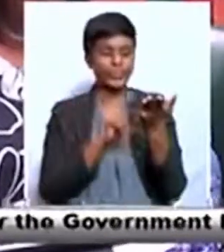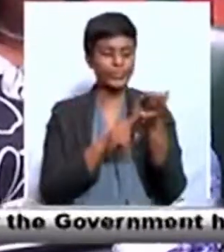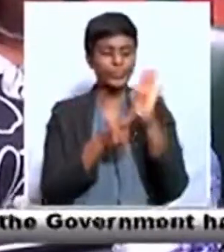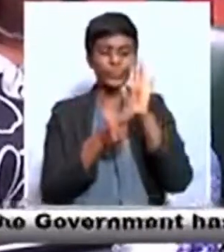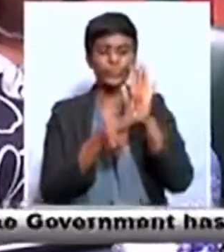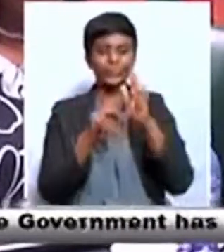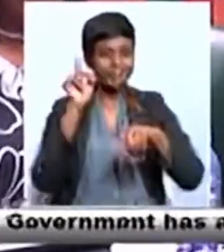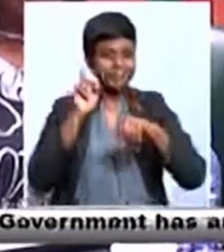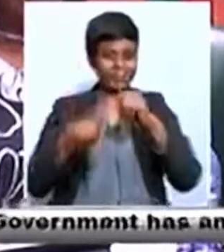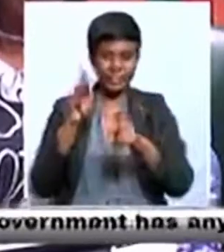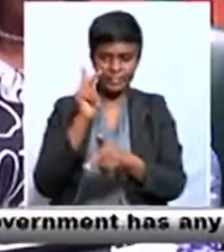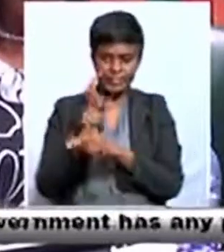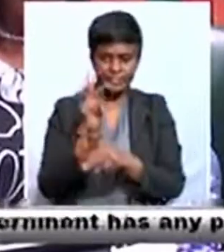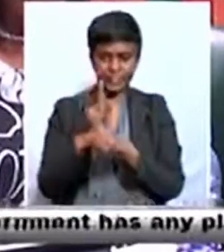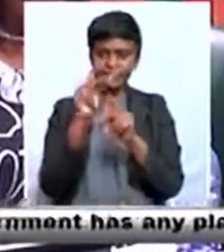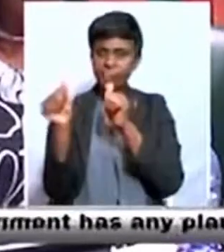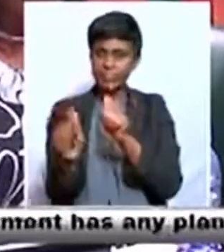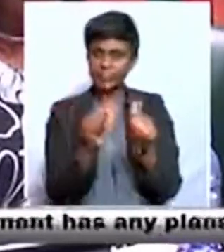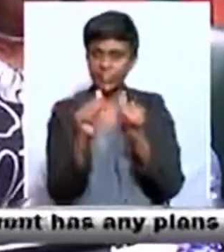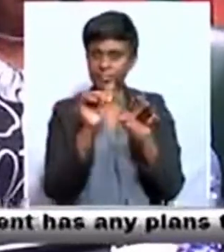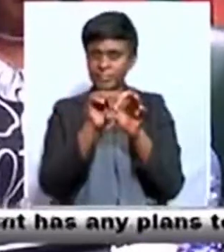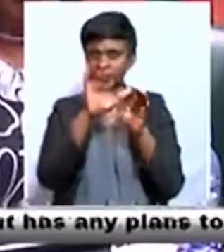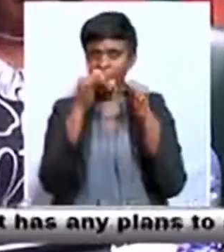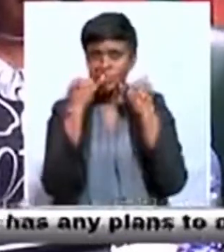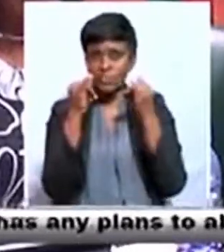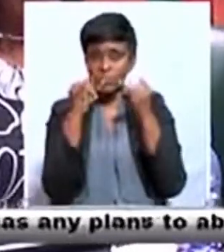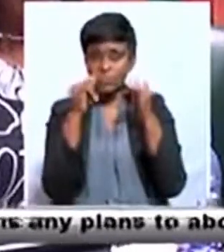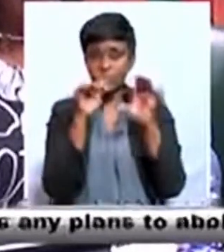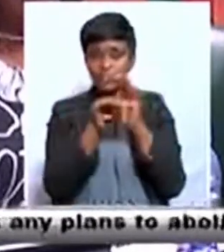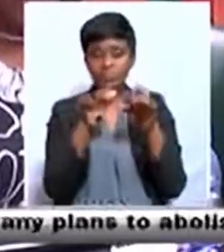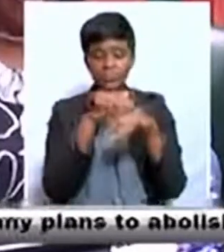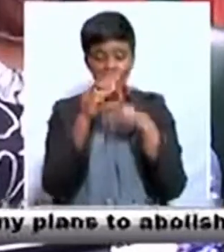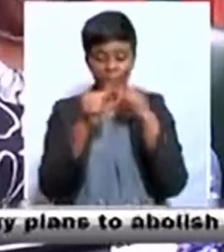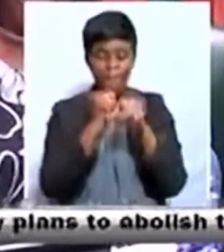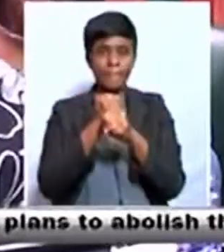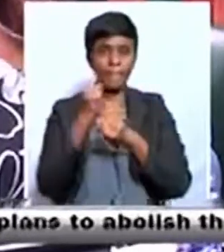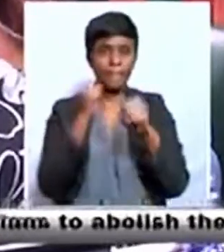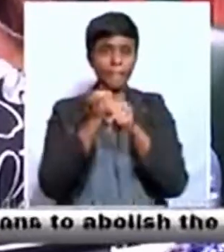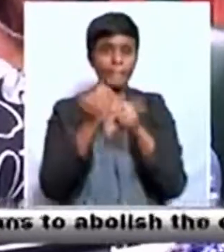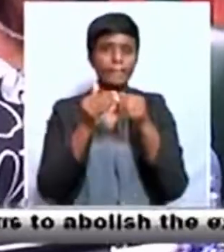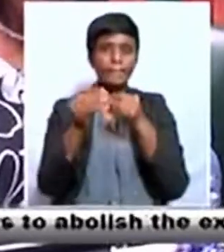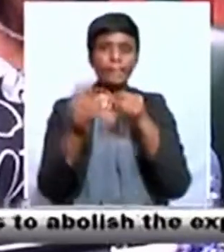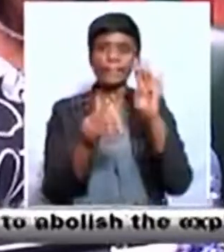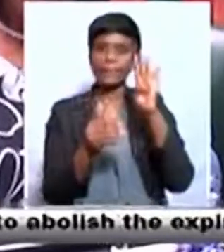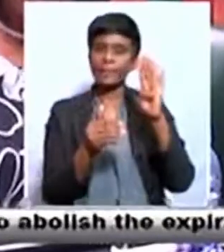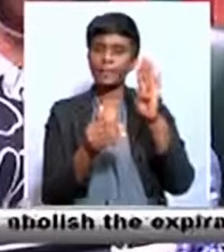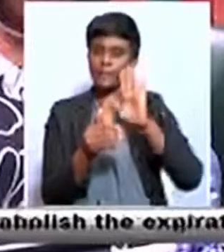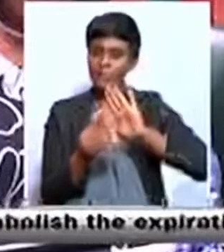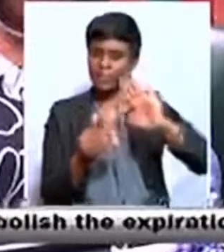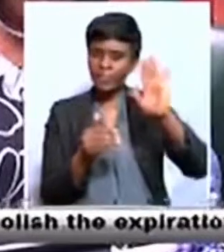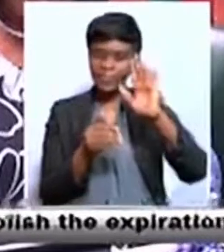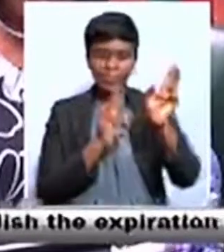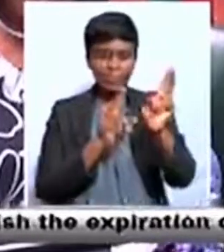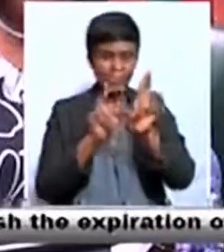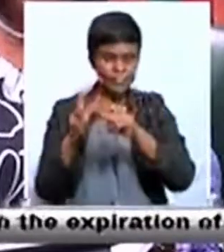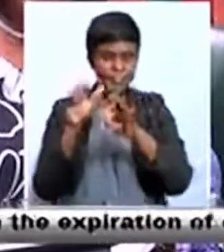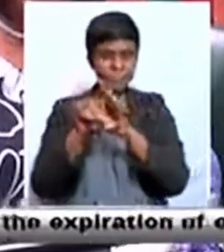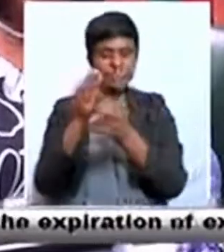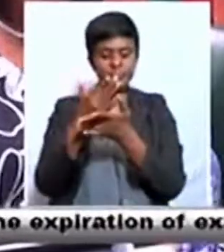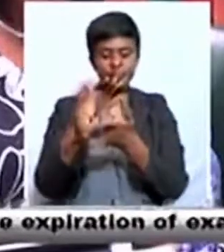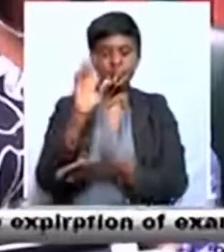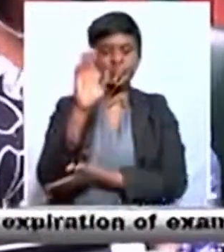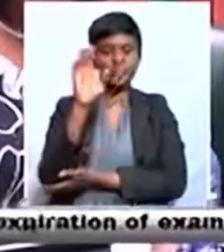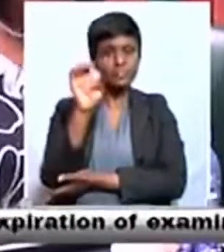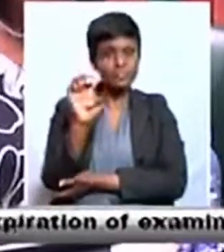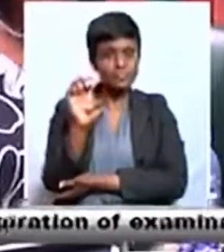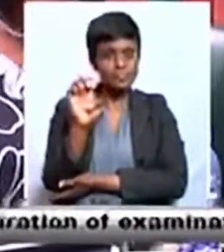cannot be kept active on the database in perpetuity. E, due to the response in Part D, Part